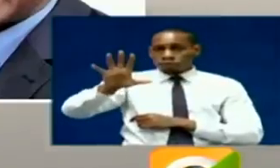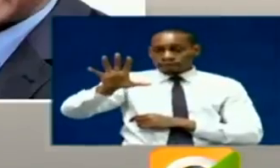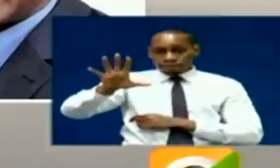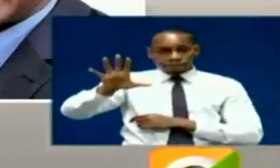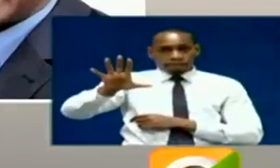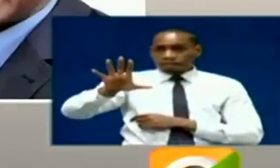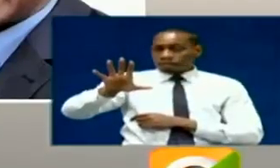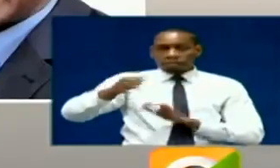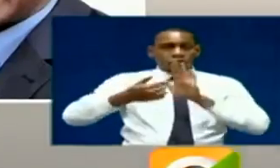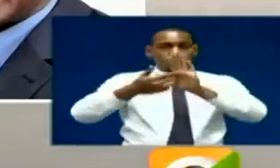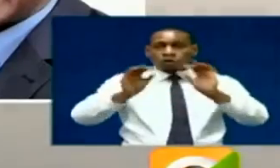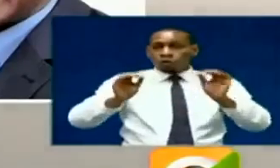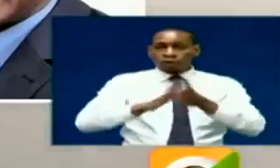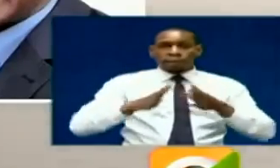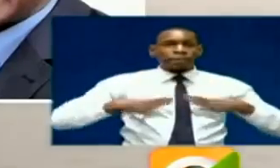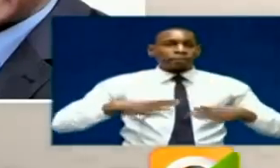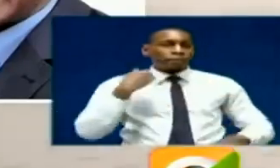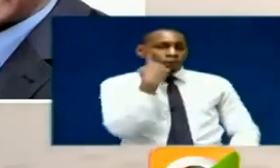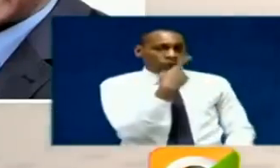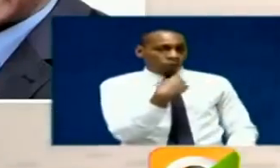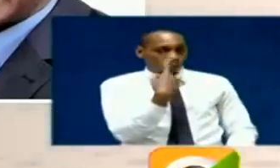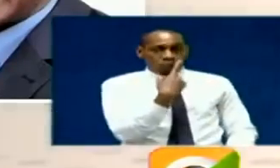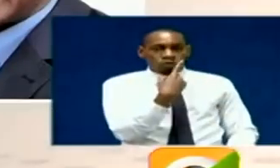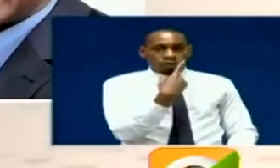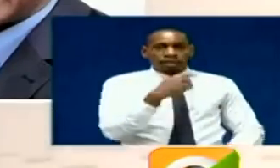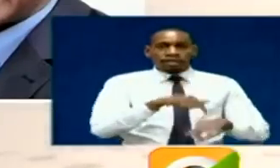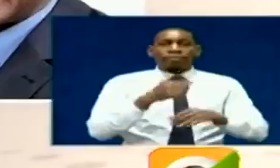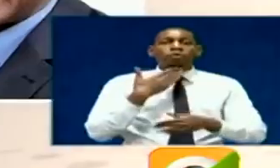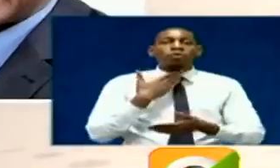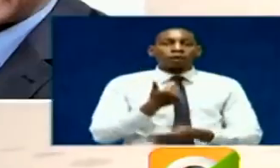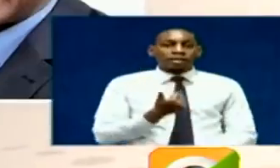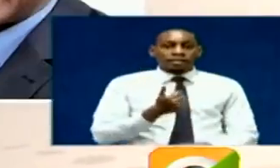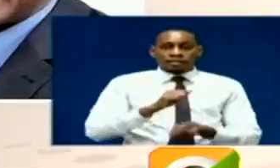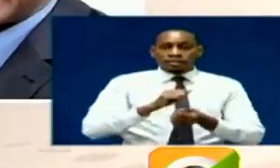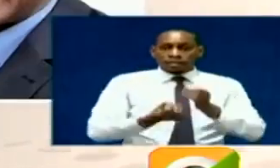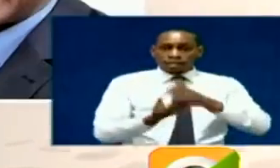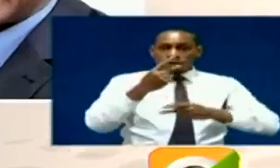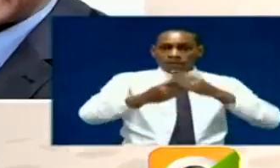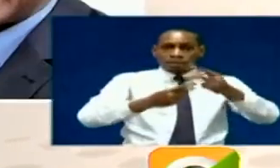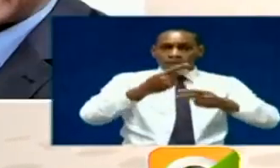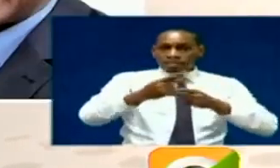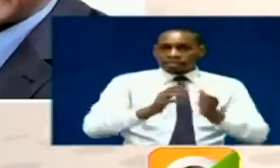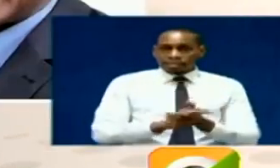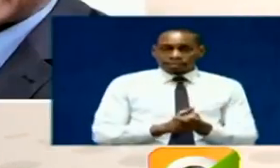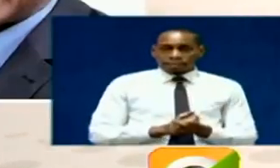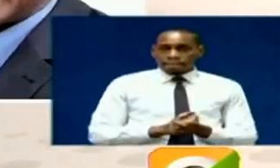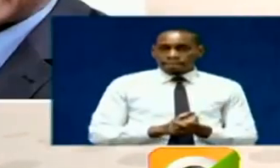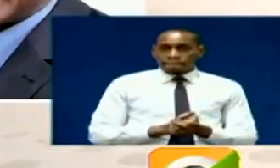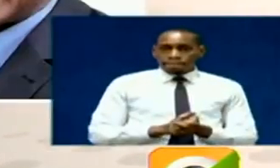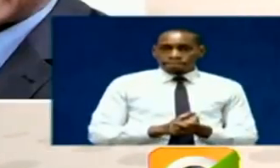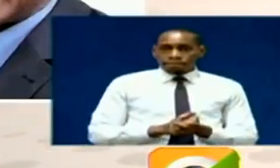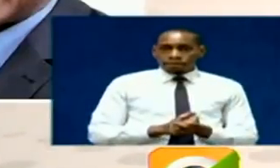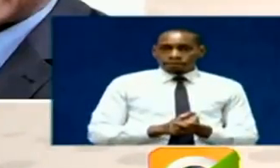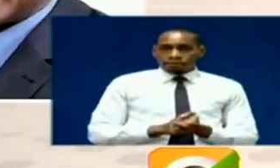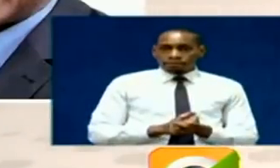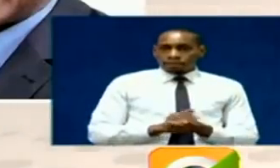2004-2005. It did not say who the people are for purposes of initiating the process. It just talked about who